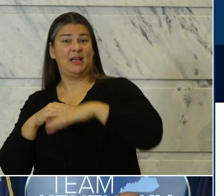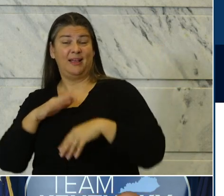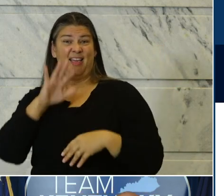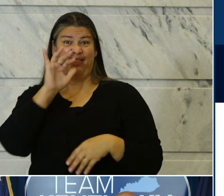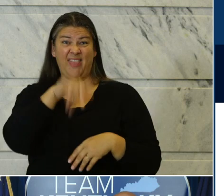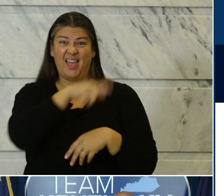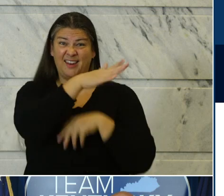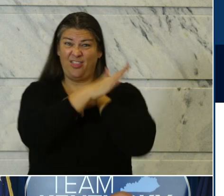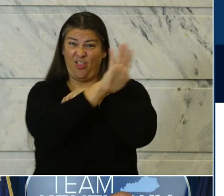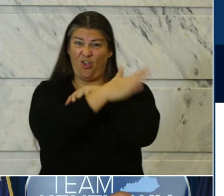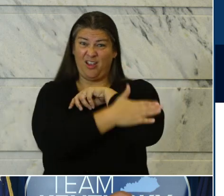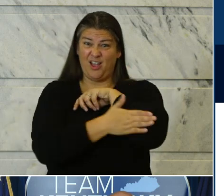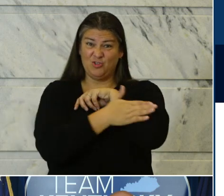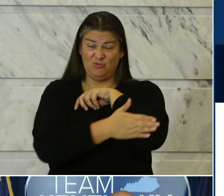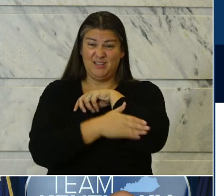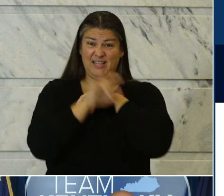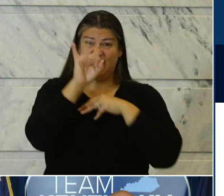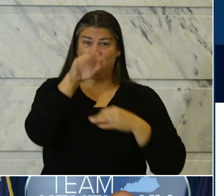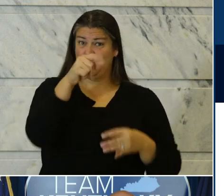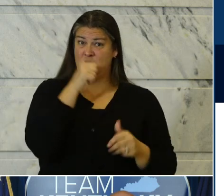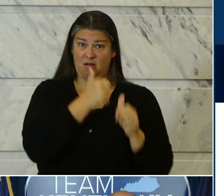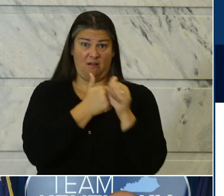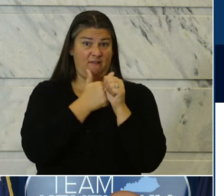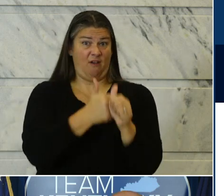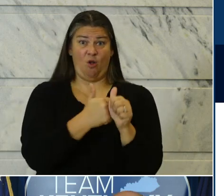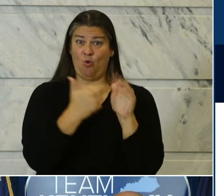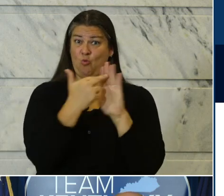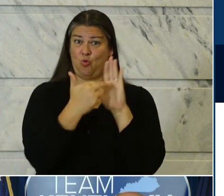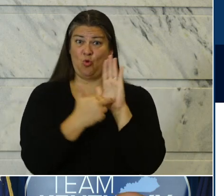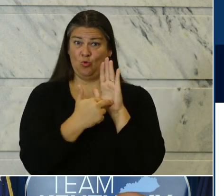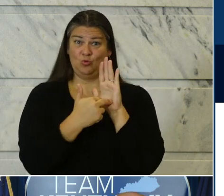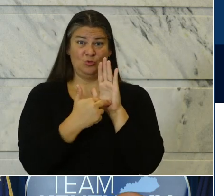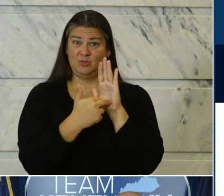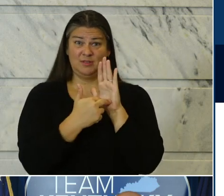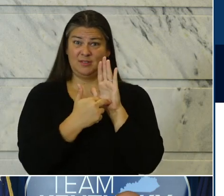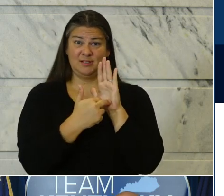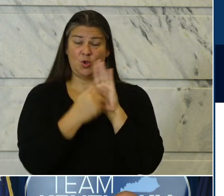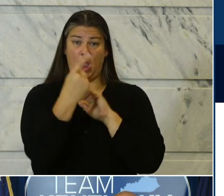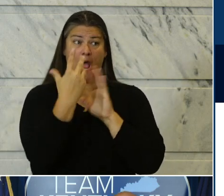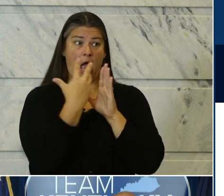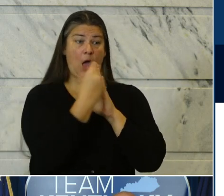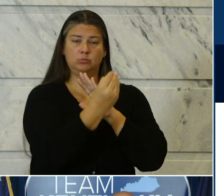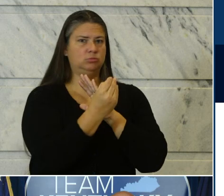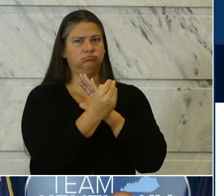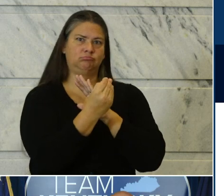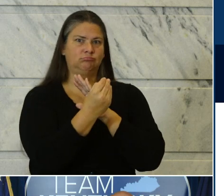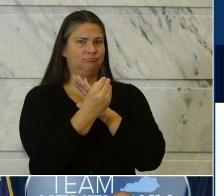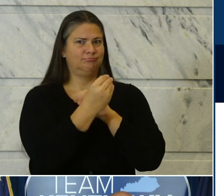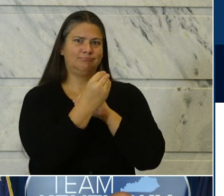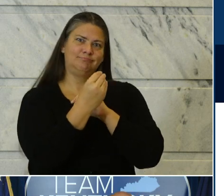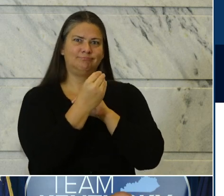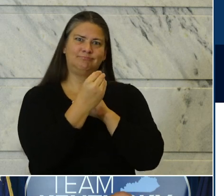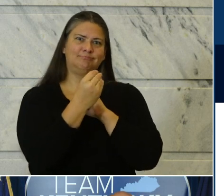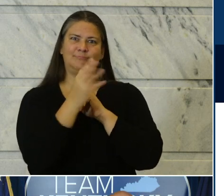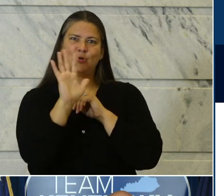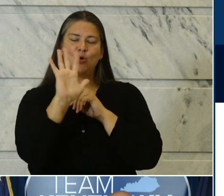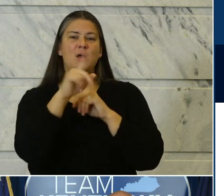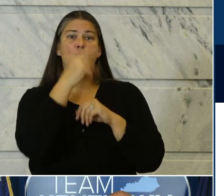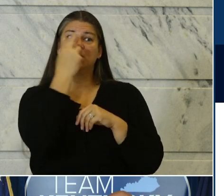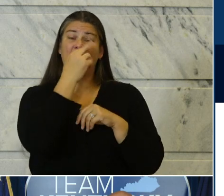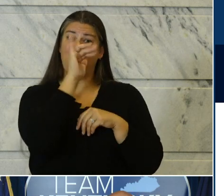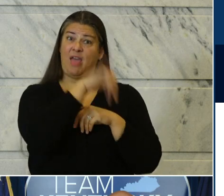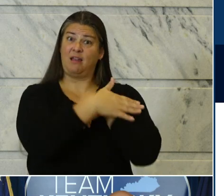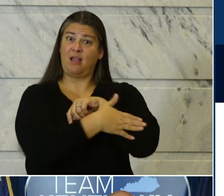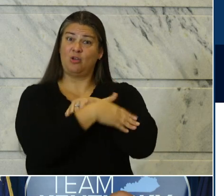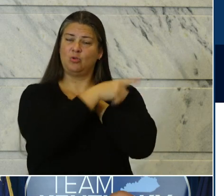very low likelihood of getting sick. But the reason it's that safe is because they followed all the rules and they kept things closed down. And so the people in